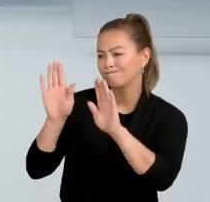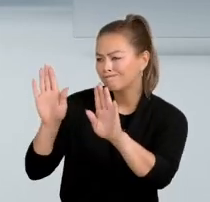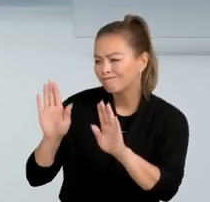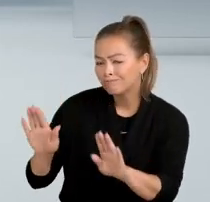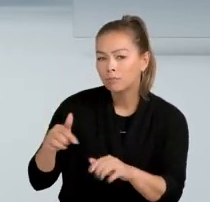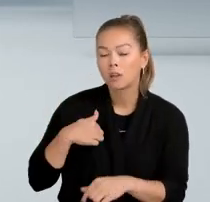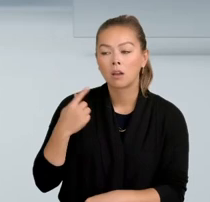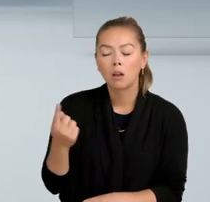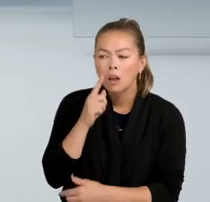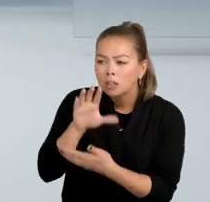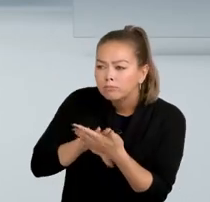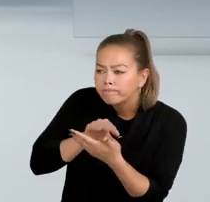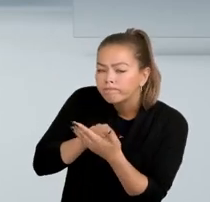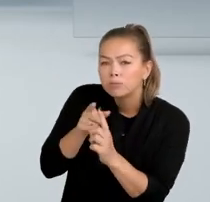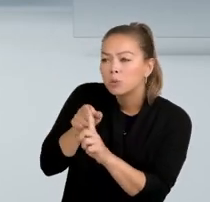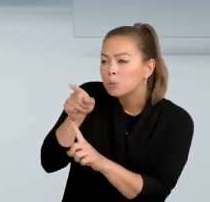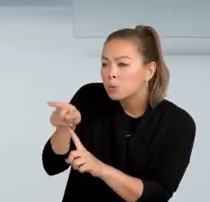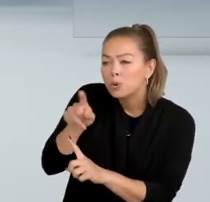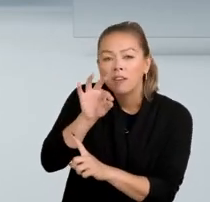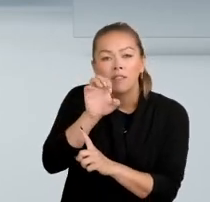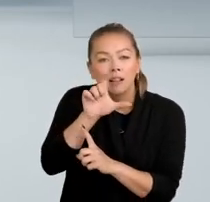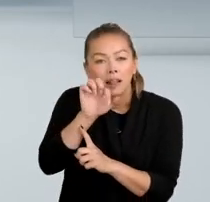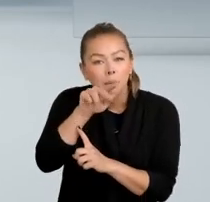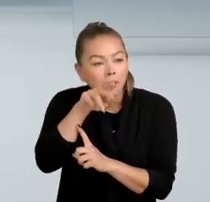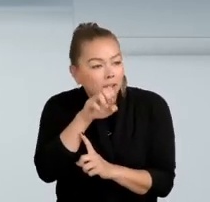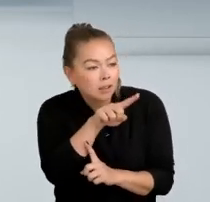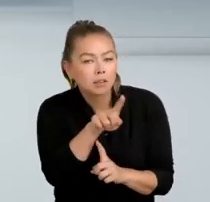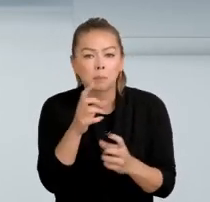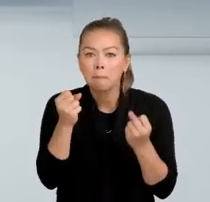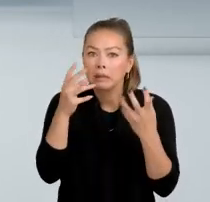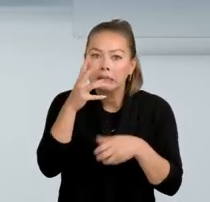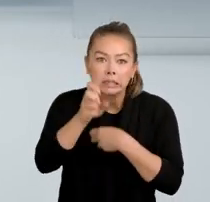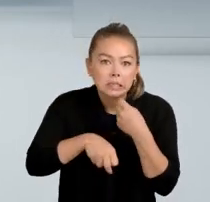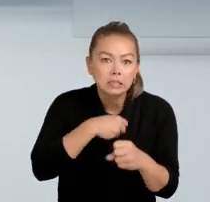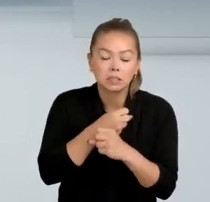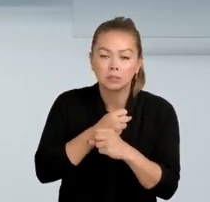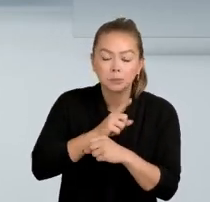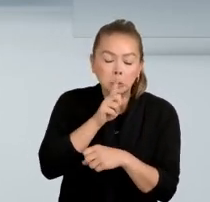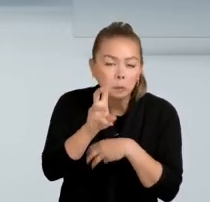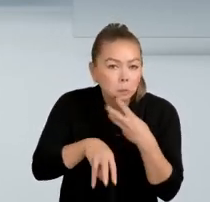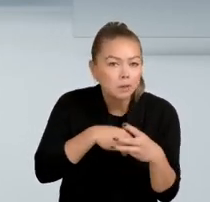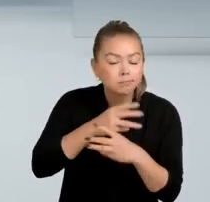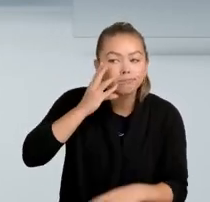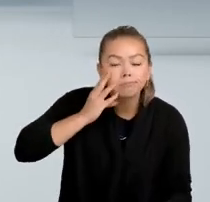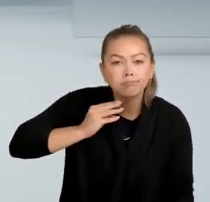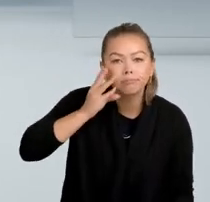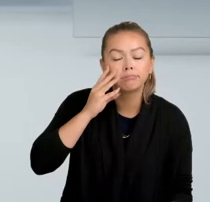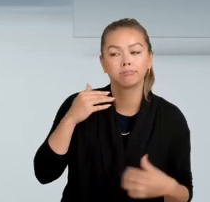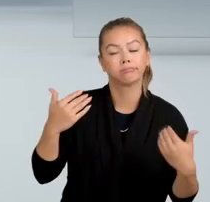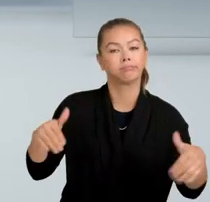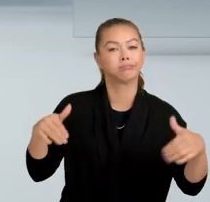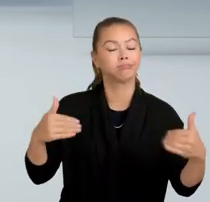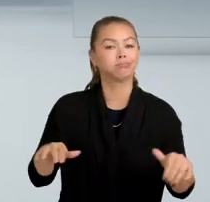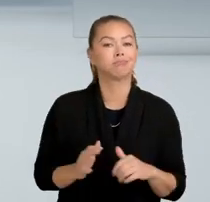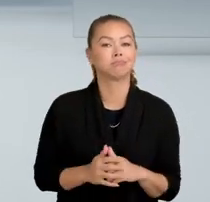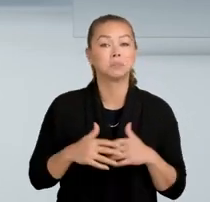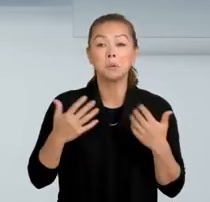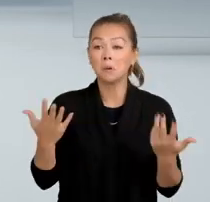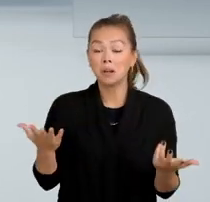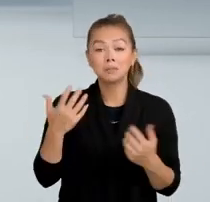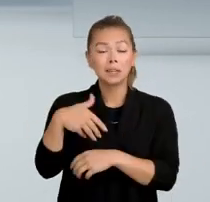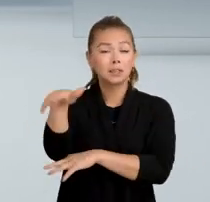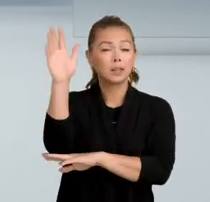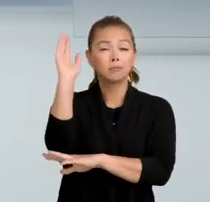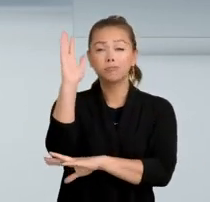real world experience so everyone that concludes the main content of today's webinar we will continue to address your questions in the Q a